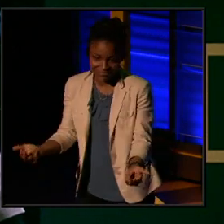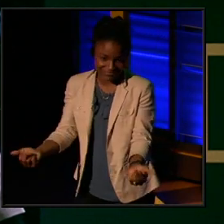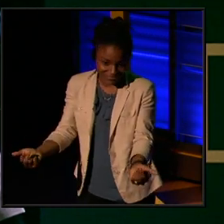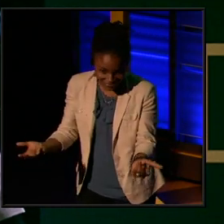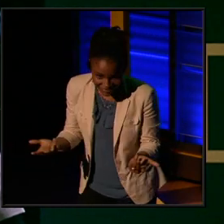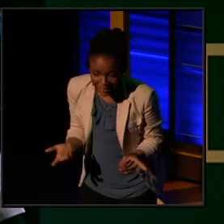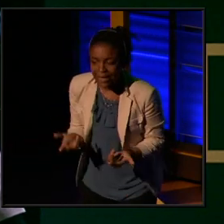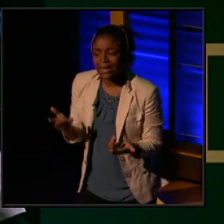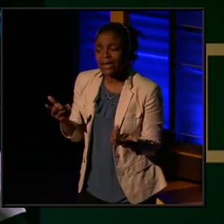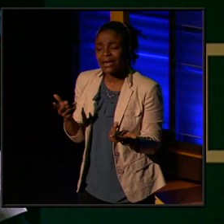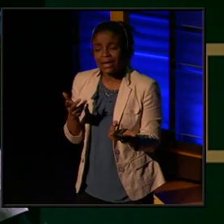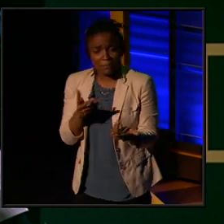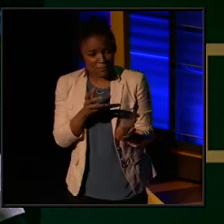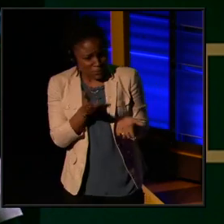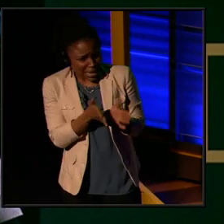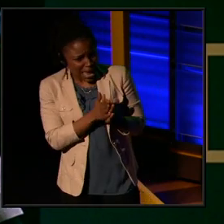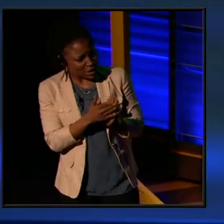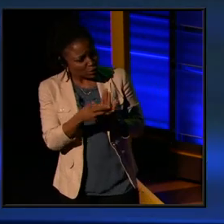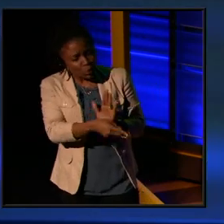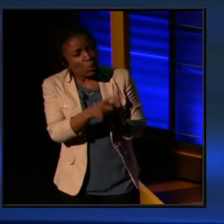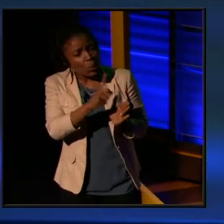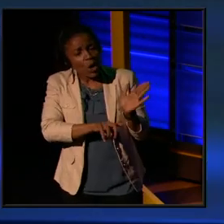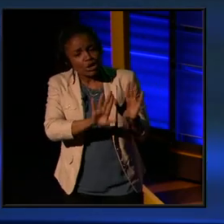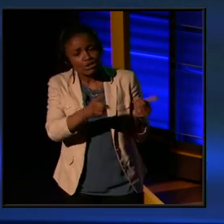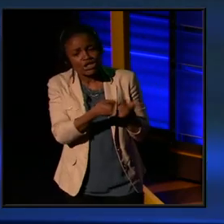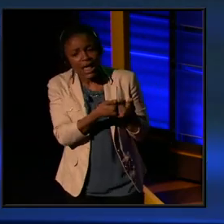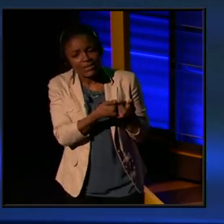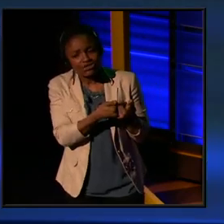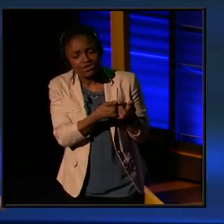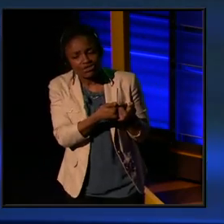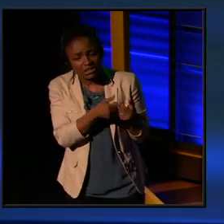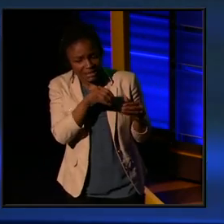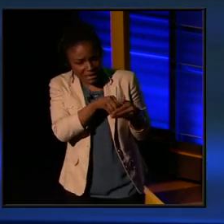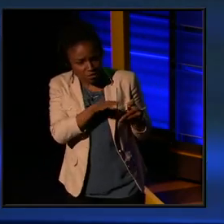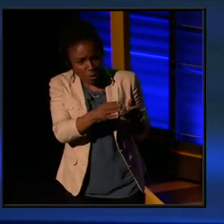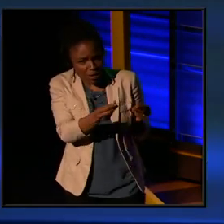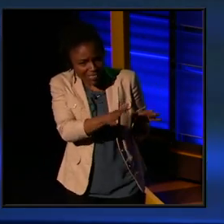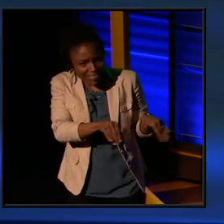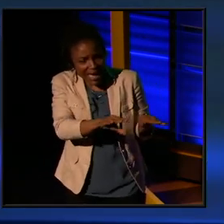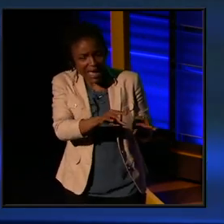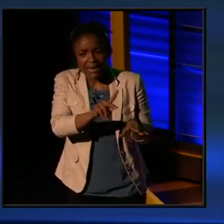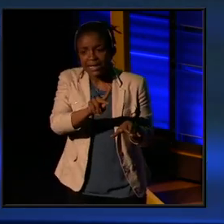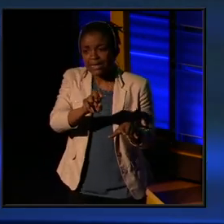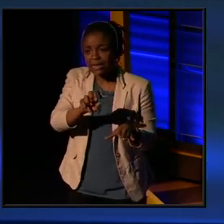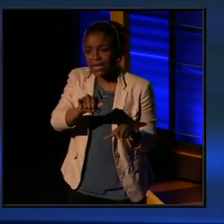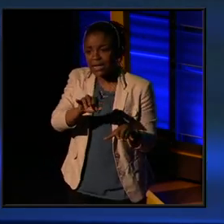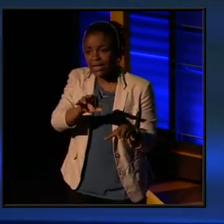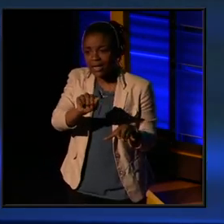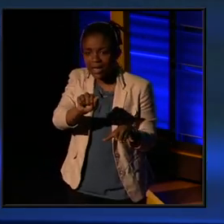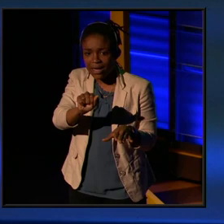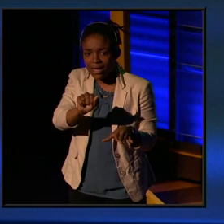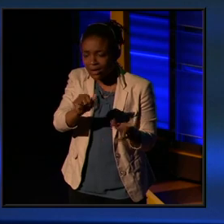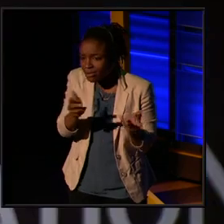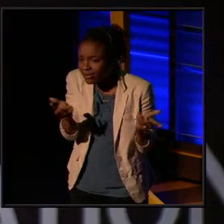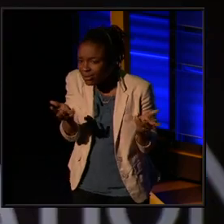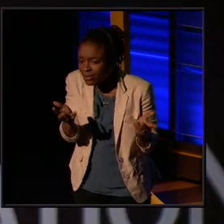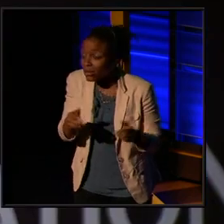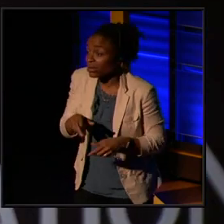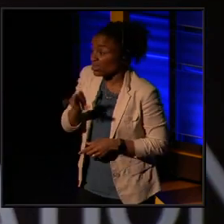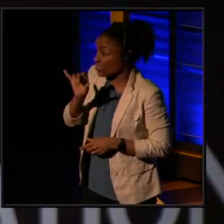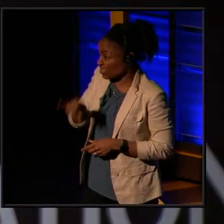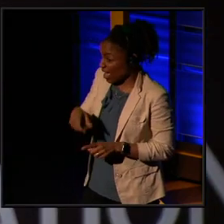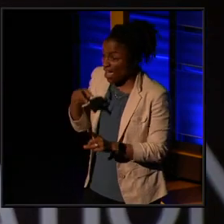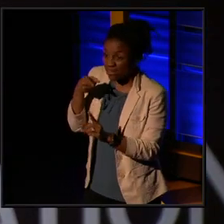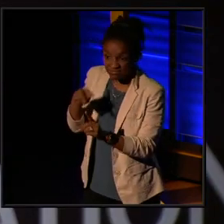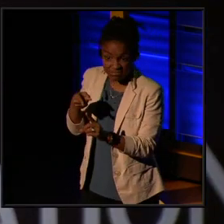Coming to you, Jahawi, what are the challenges of filming in the Lamu Archipelago and across Kenya? Well, the Lamu Archipelago is an incredibly unique